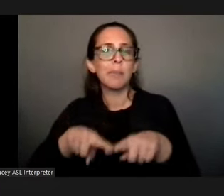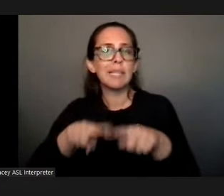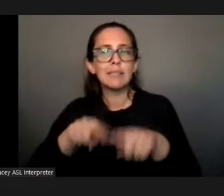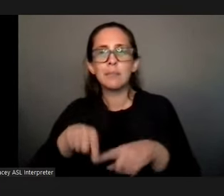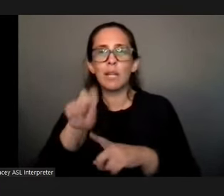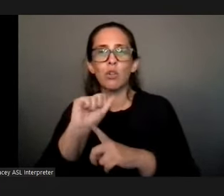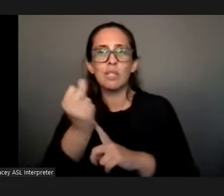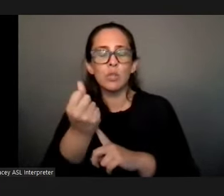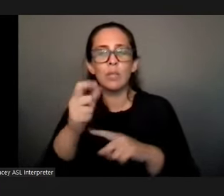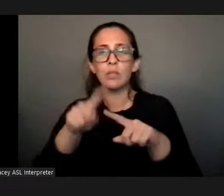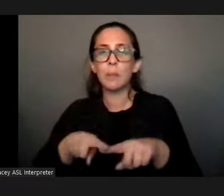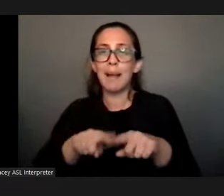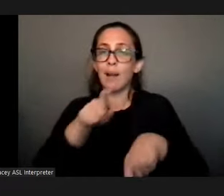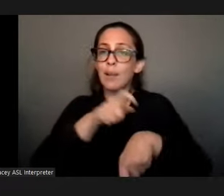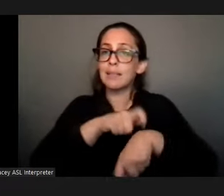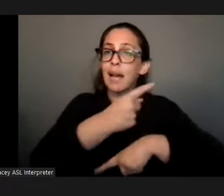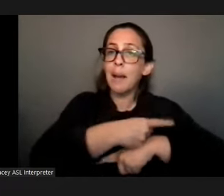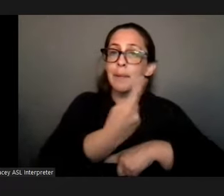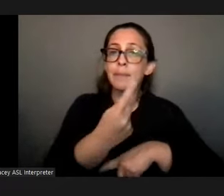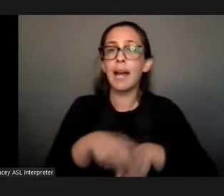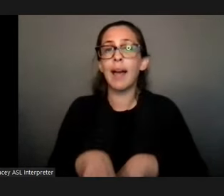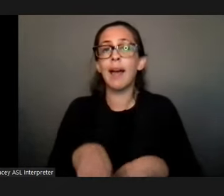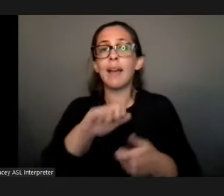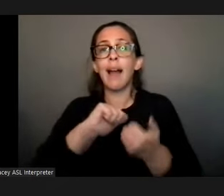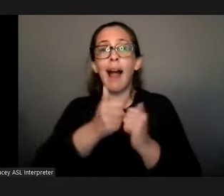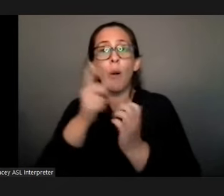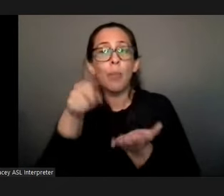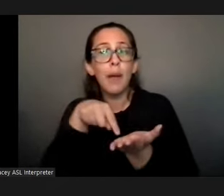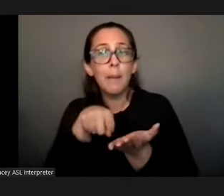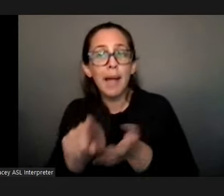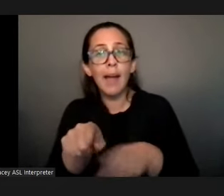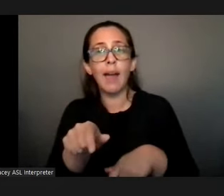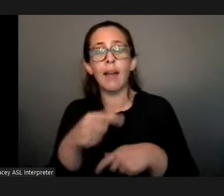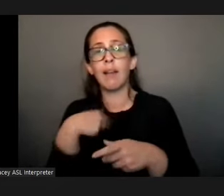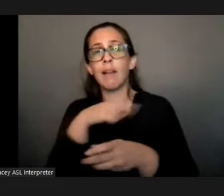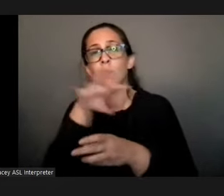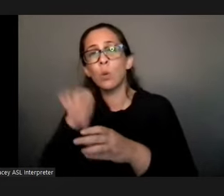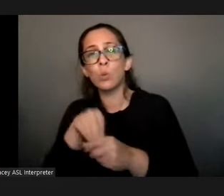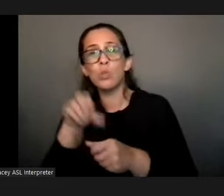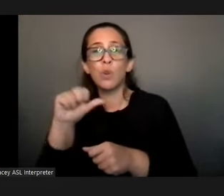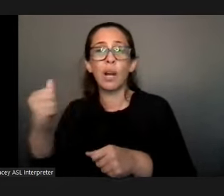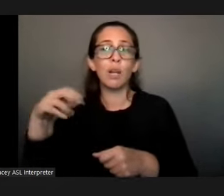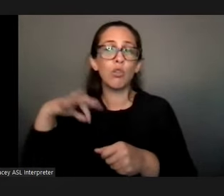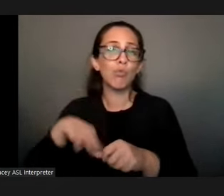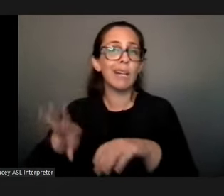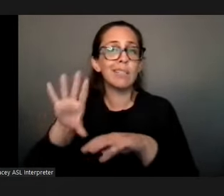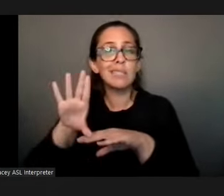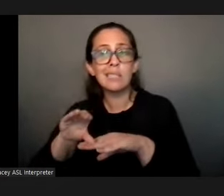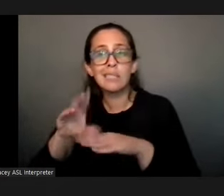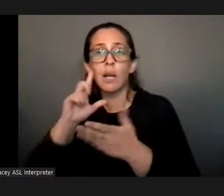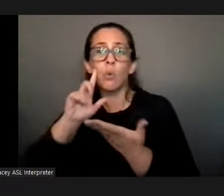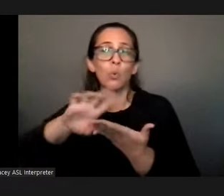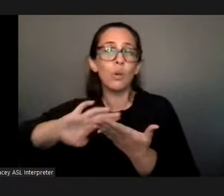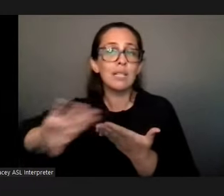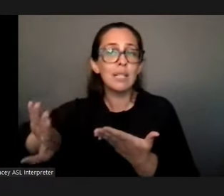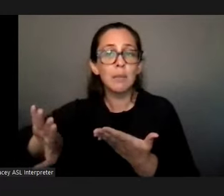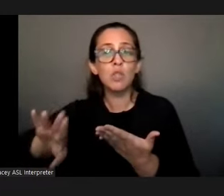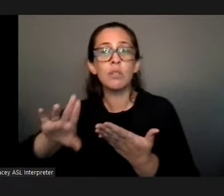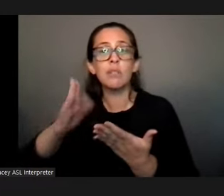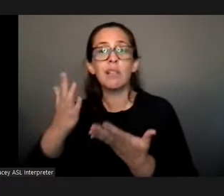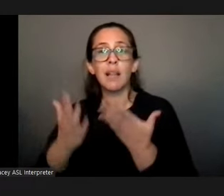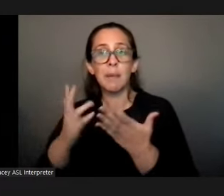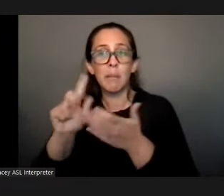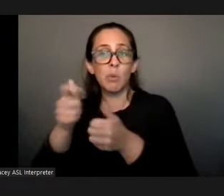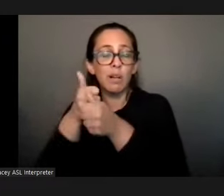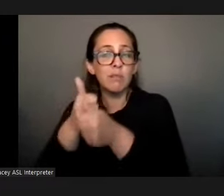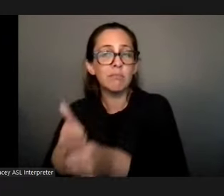upon the time of day, how someone pays, and the inclusion and extent of any credits, discounts, and/or exemptions beyond the two mandated by the